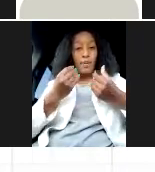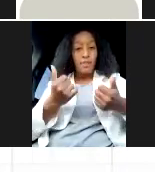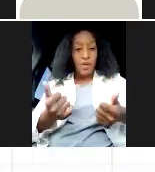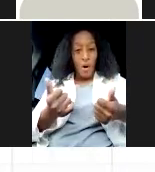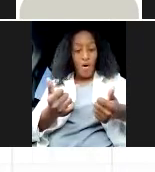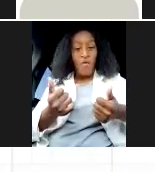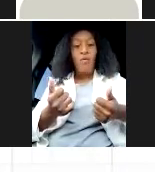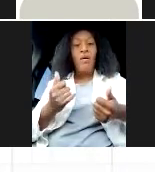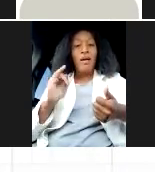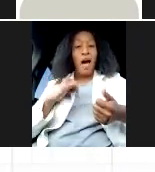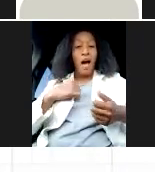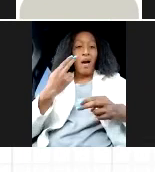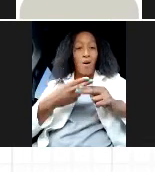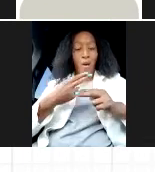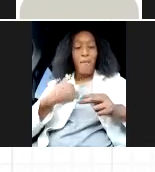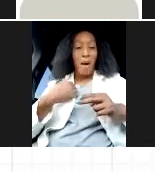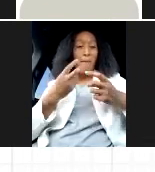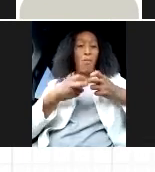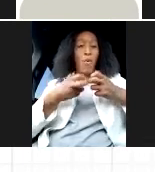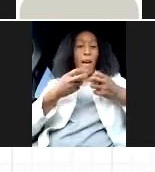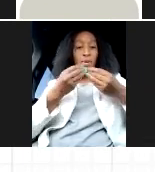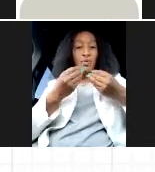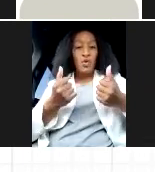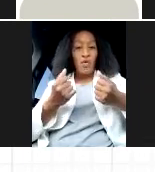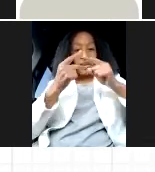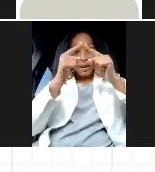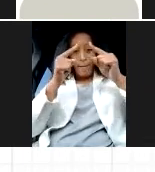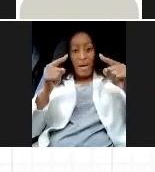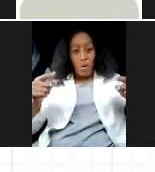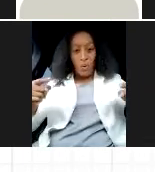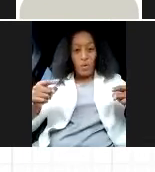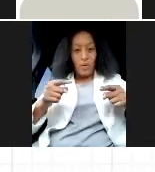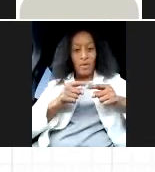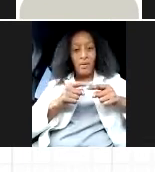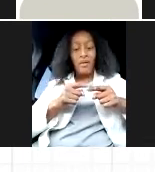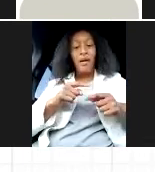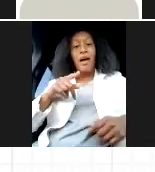the smiley faces, but it's something that's really useful.